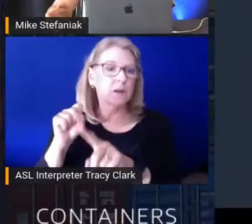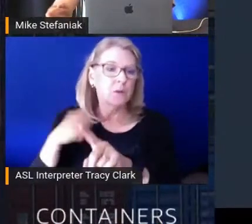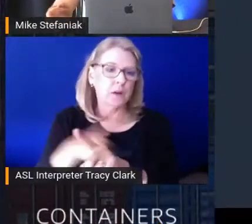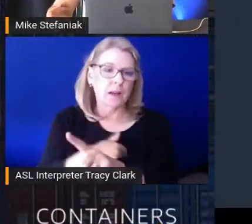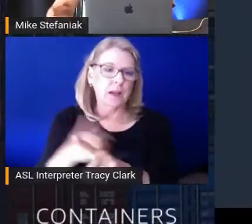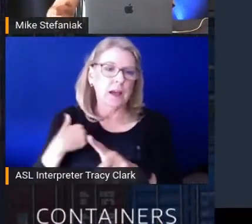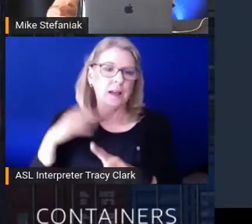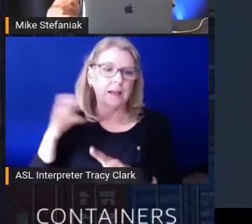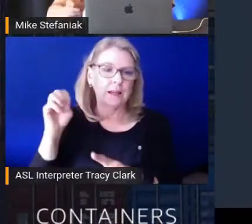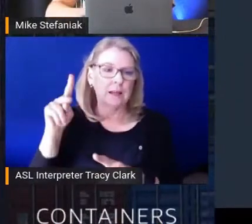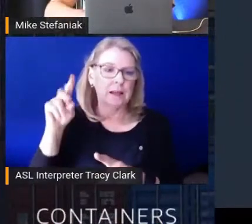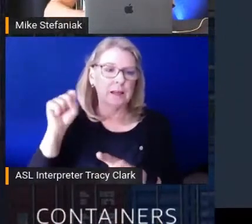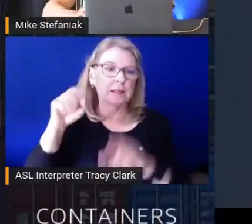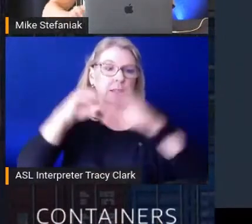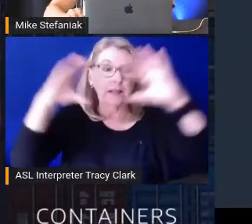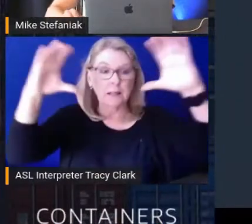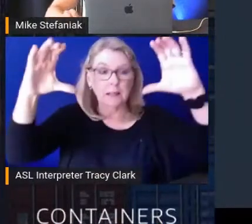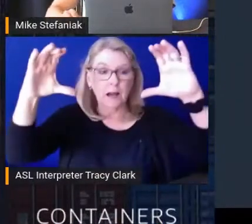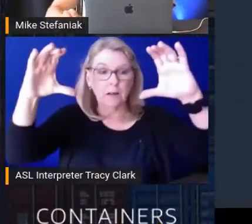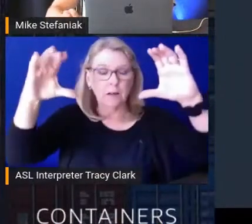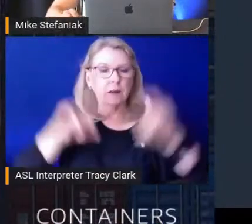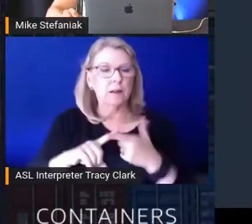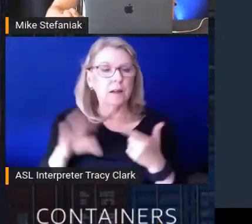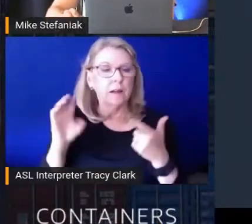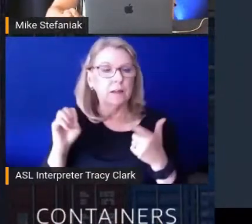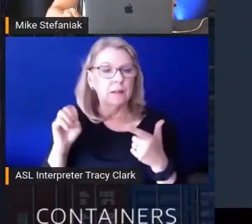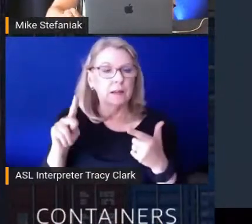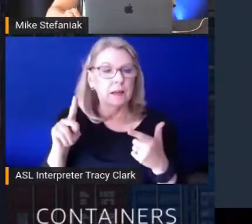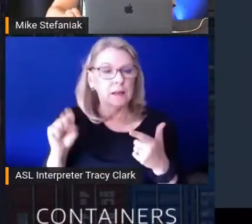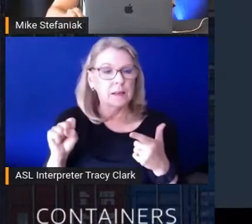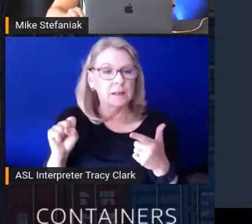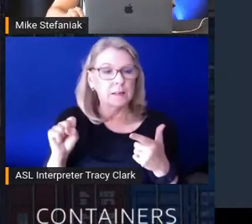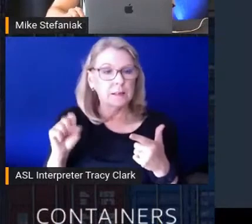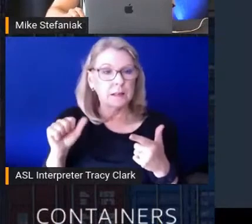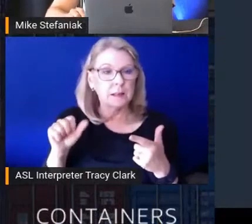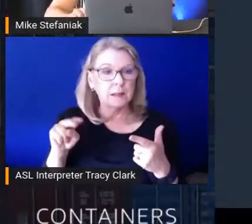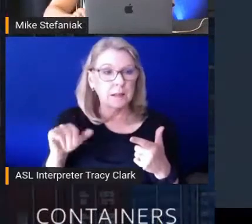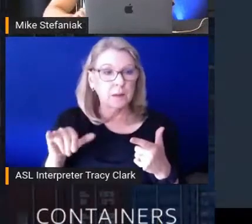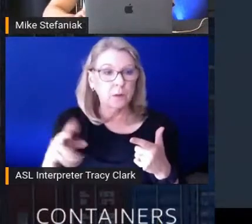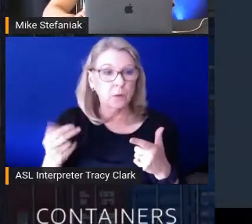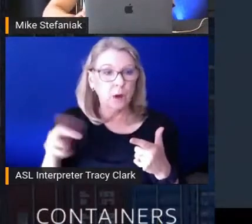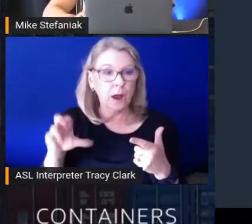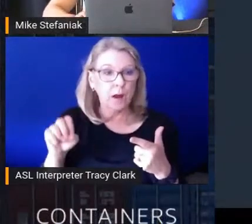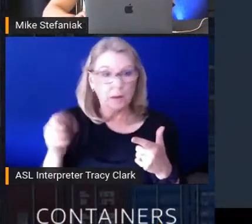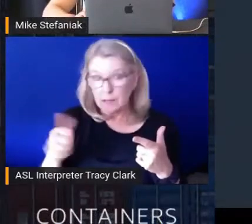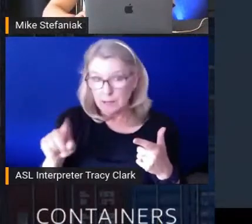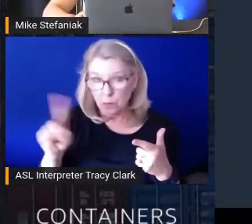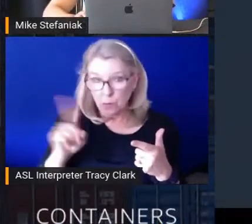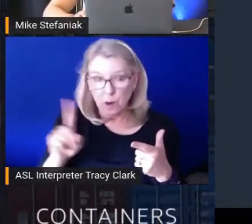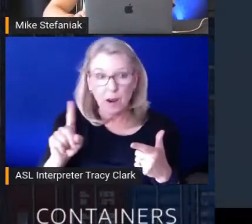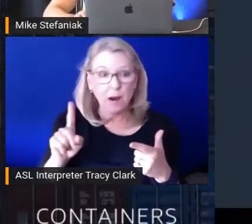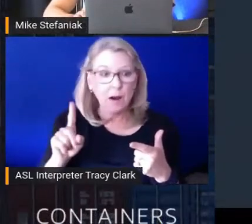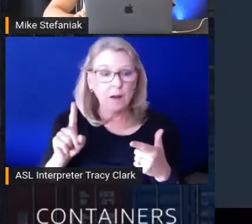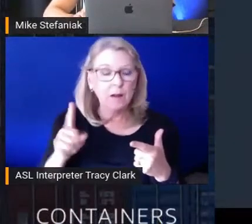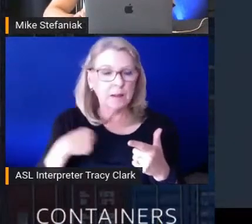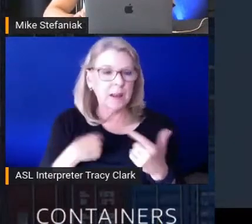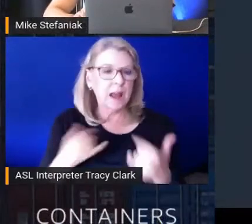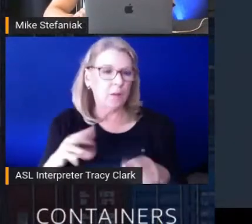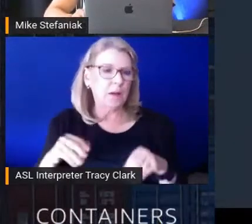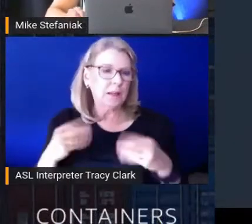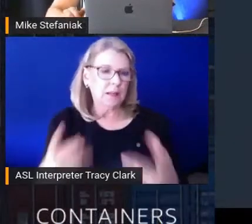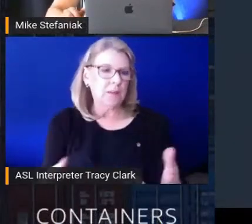Anywhere launch last month, we now give you that same experience for running Kubernetes in your own data